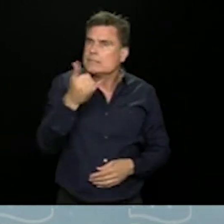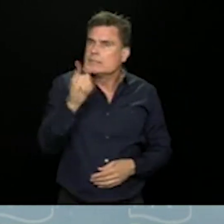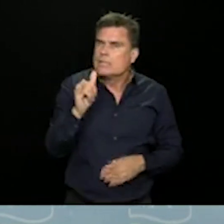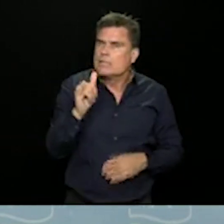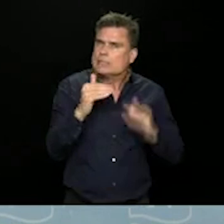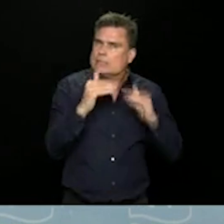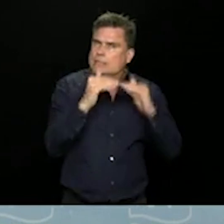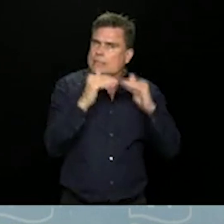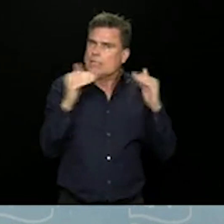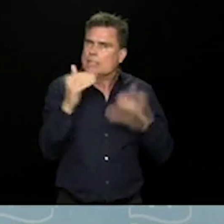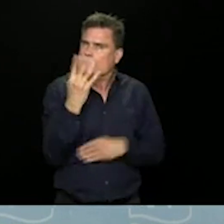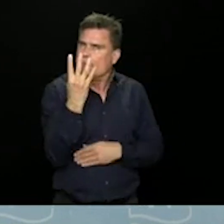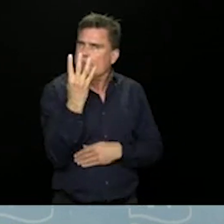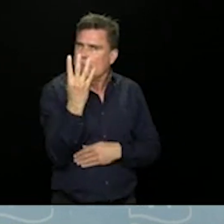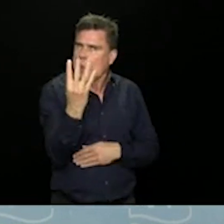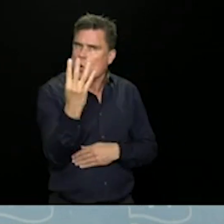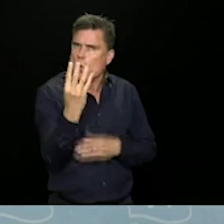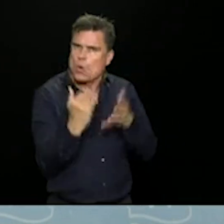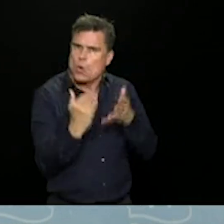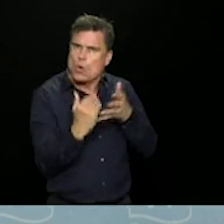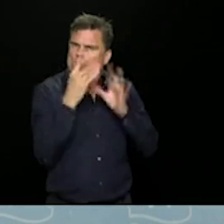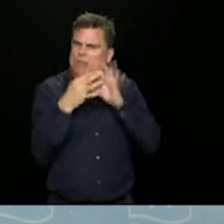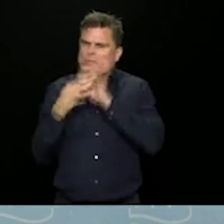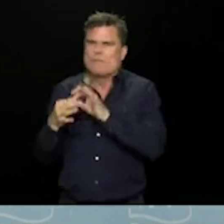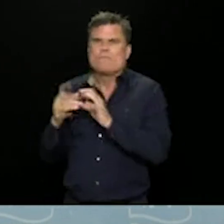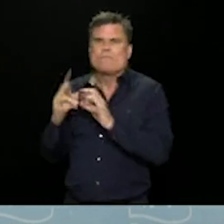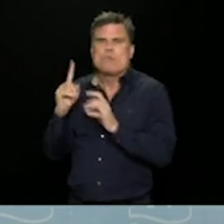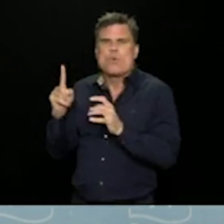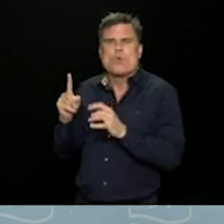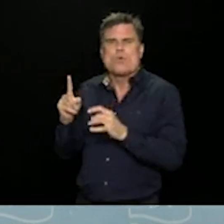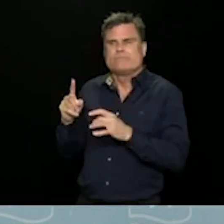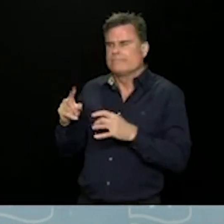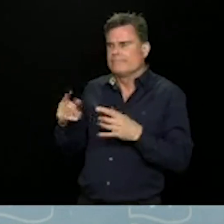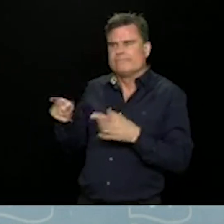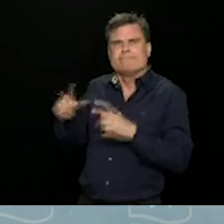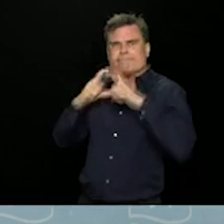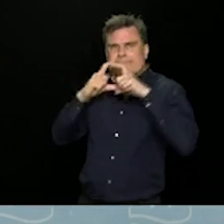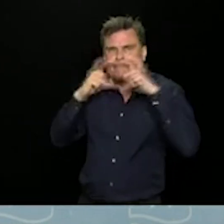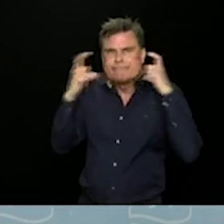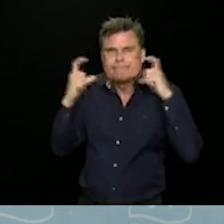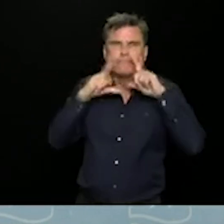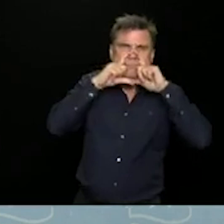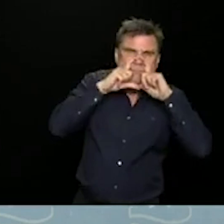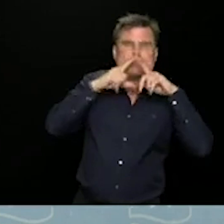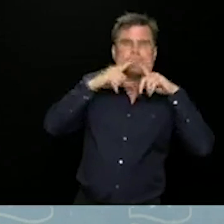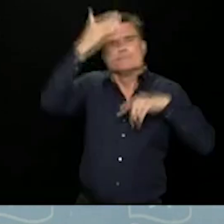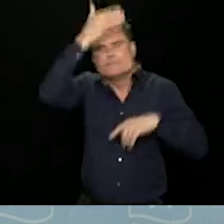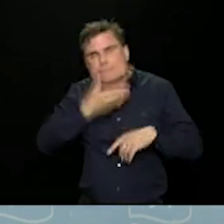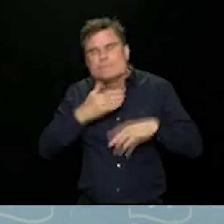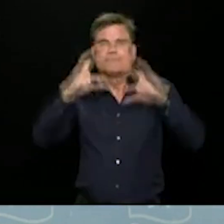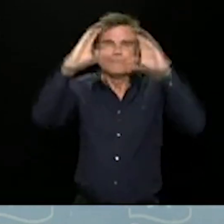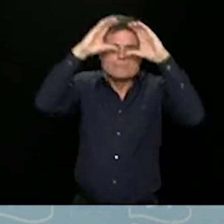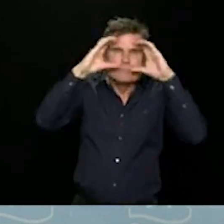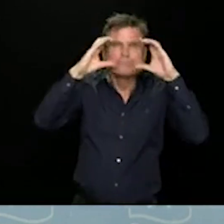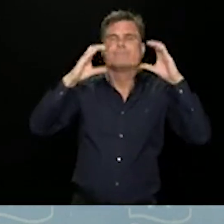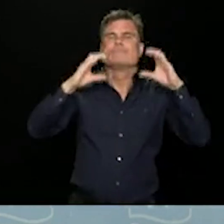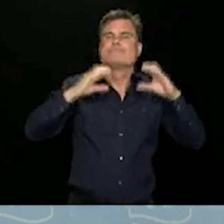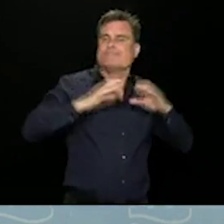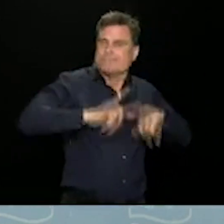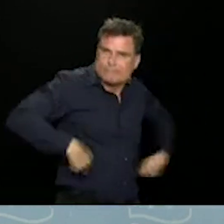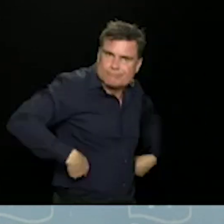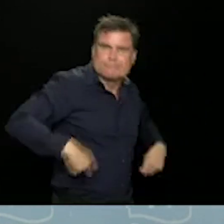to supply chains in this case, that we take those actions to prepare, and we're working with other jurisdictions to see that